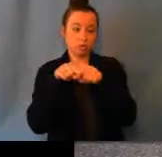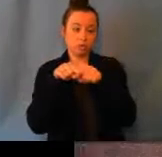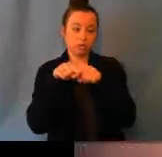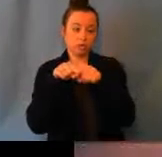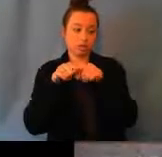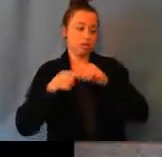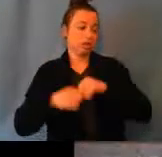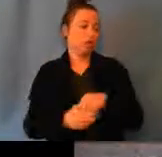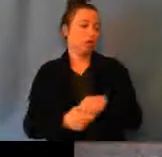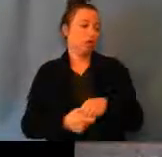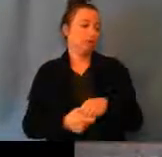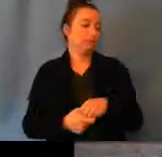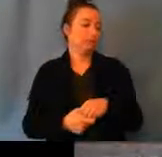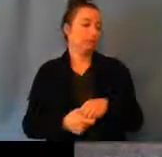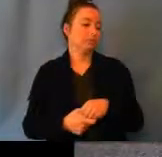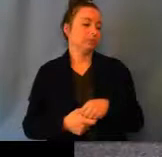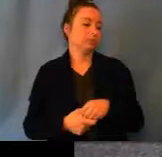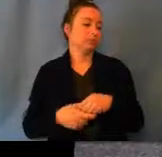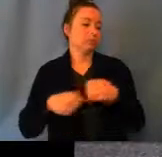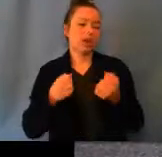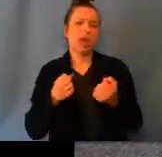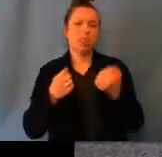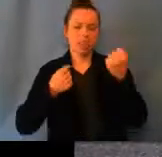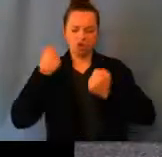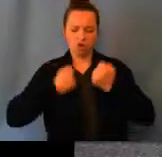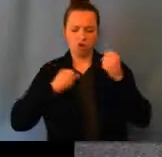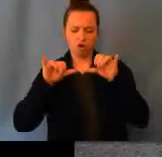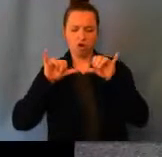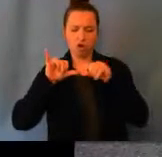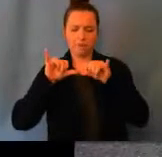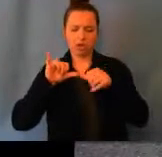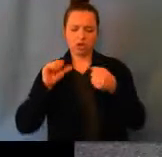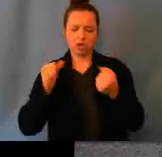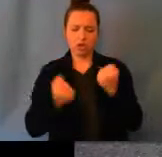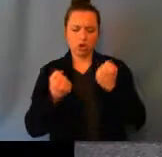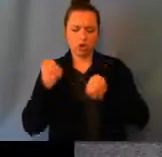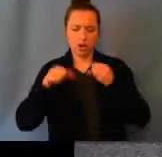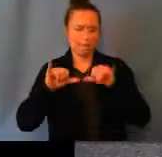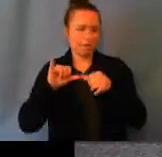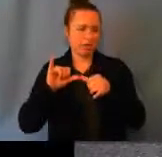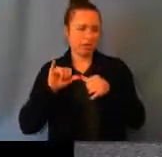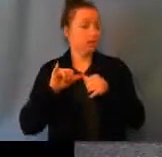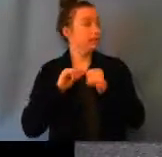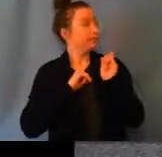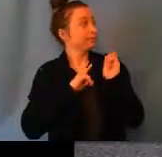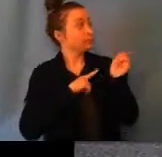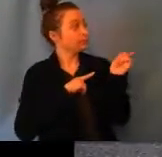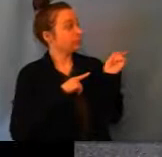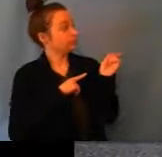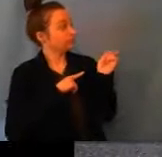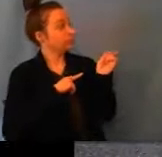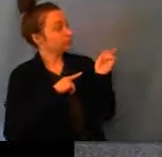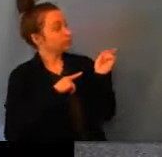cubes. Okay? How long is the car? I'm going to draw my line to where he stops, and then I'm going to count